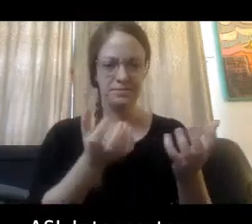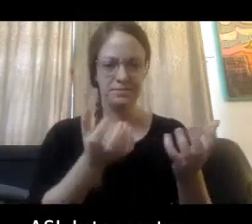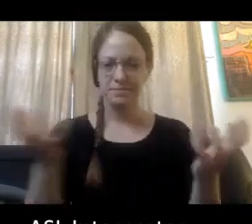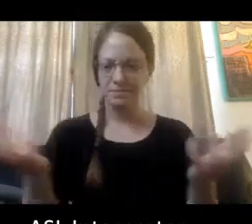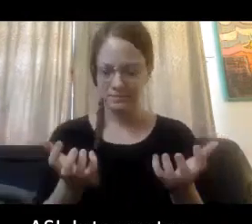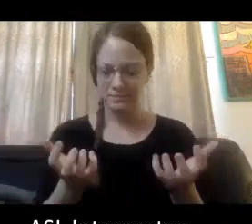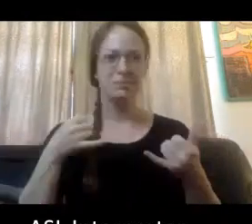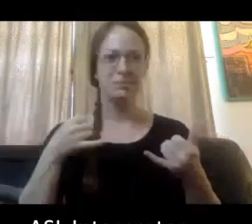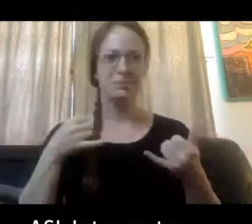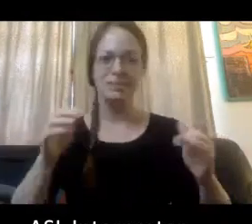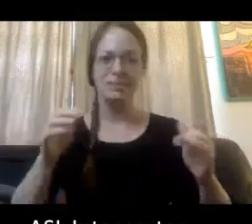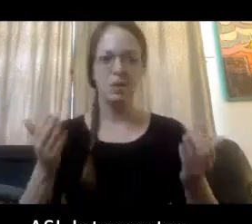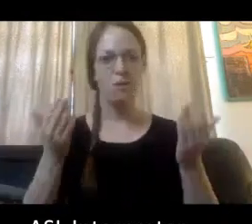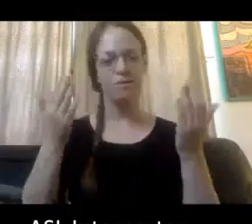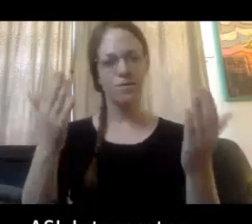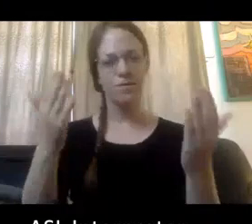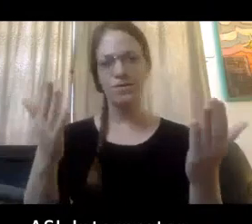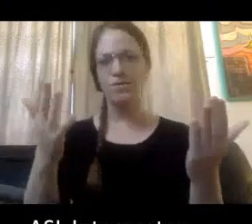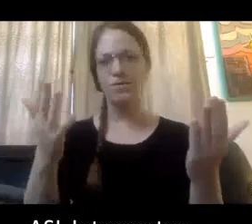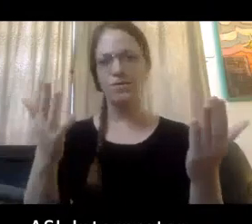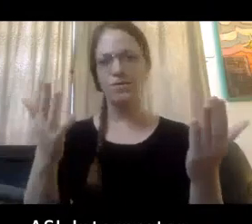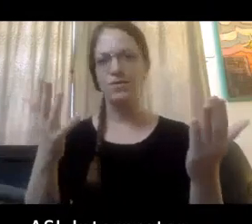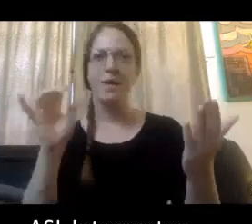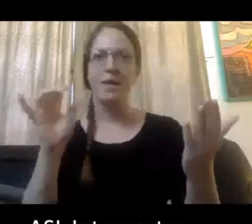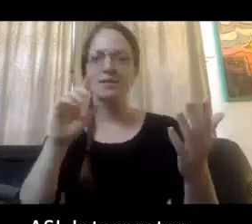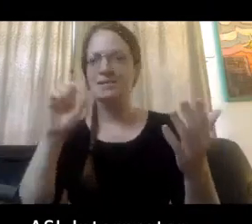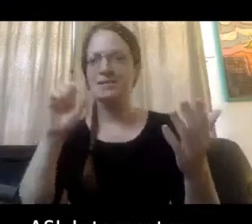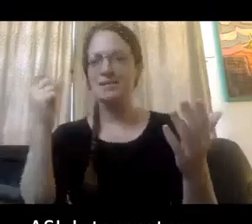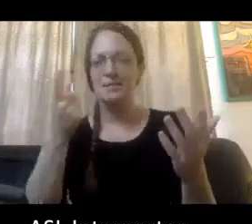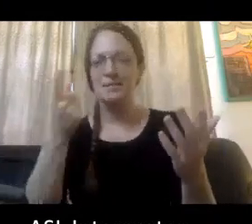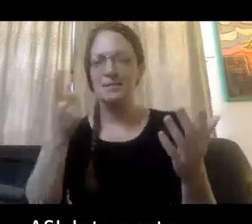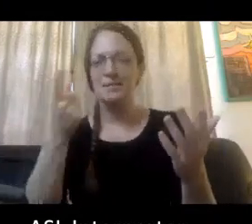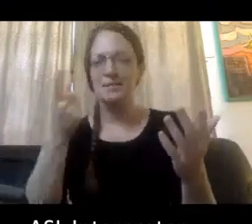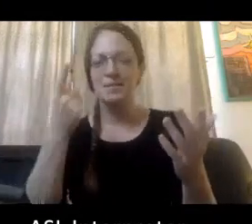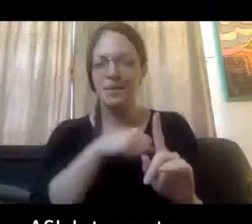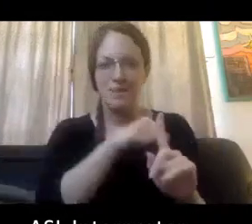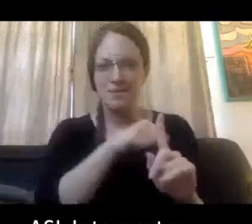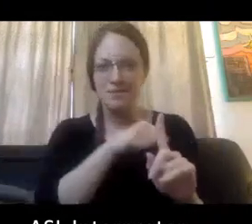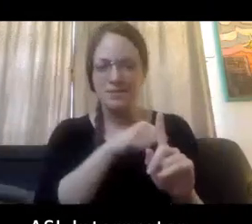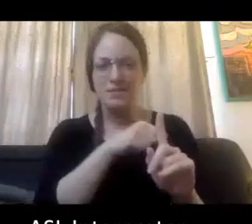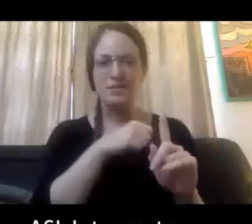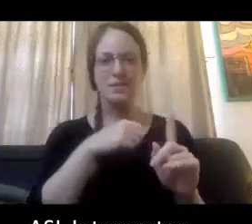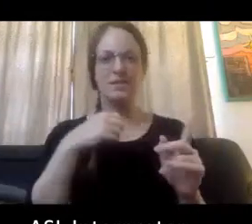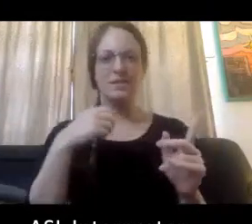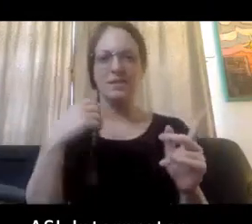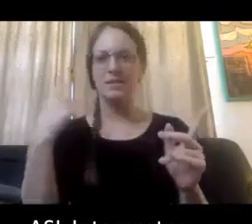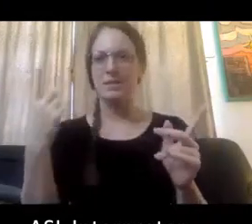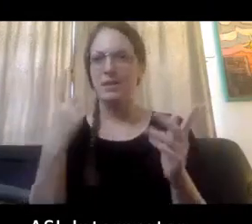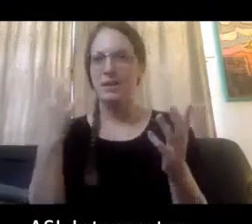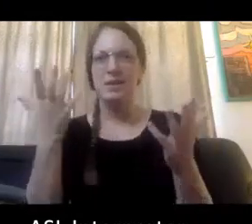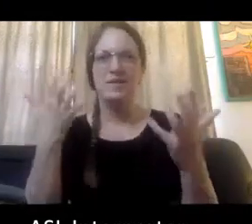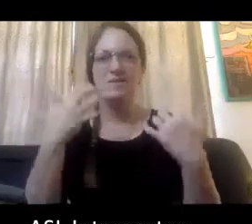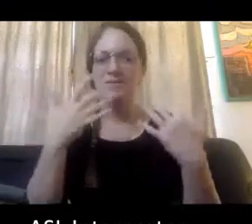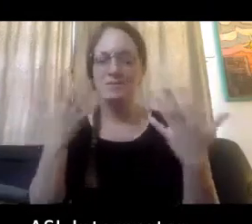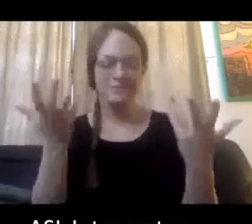offer some crunch, like I said at the beginning, some kind of interesting mechanics to